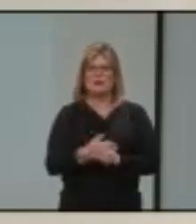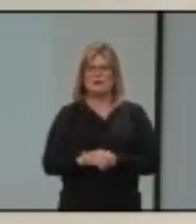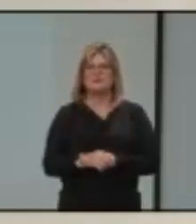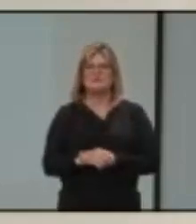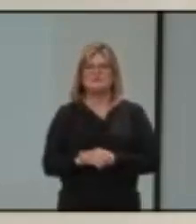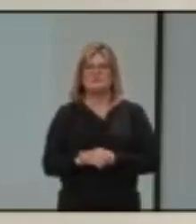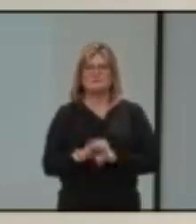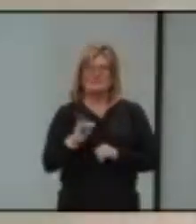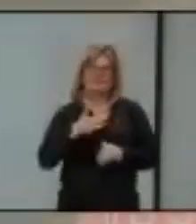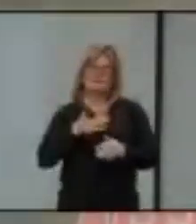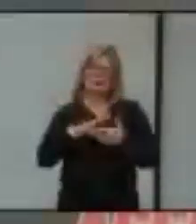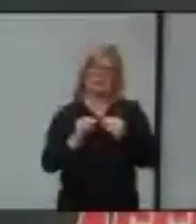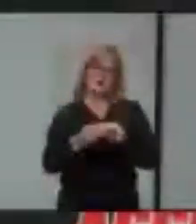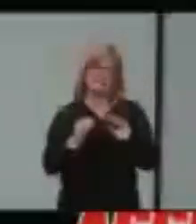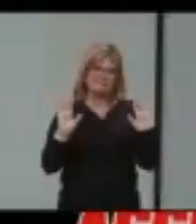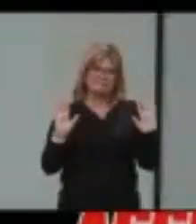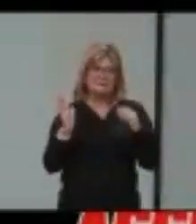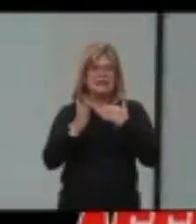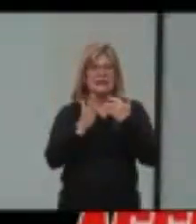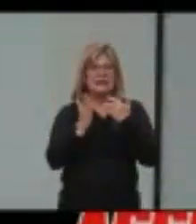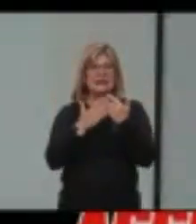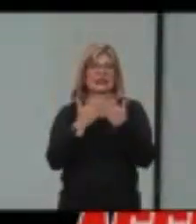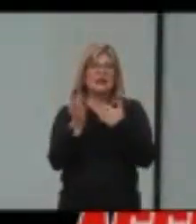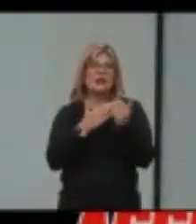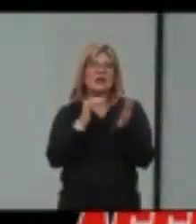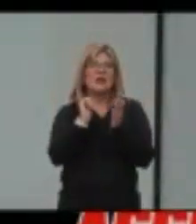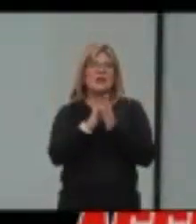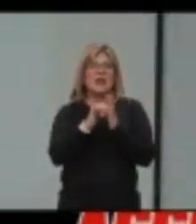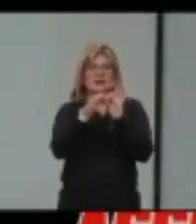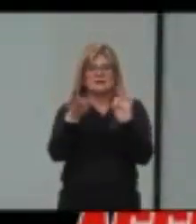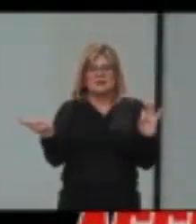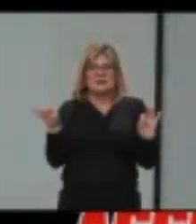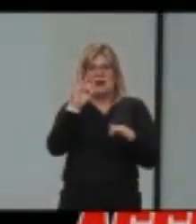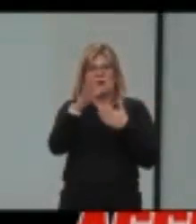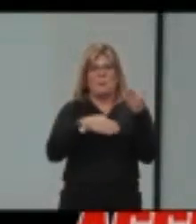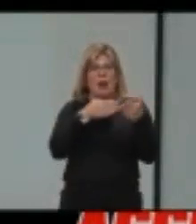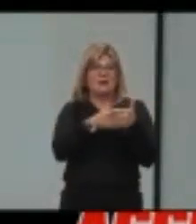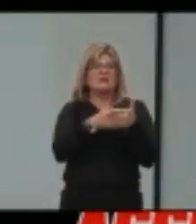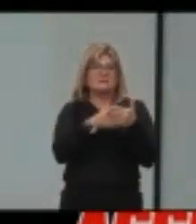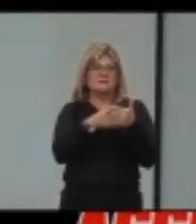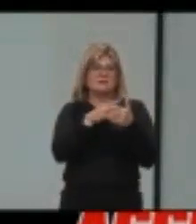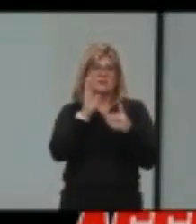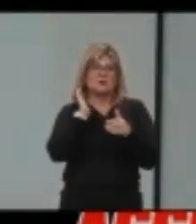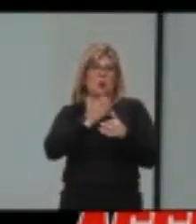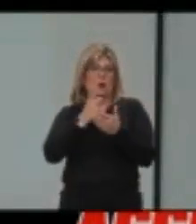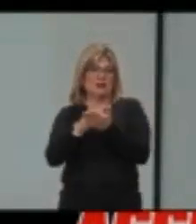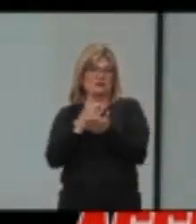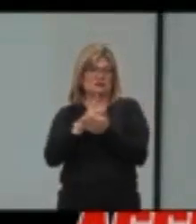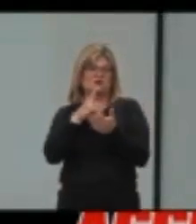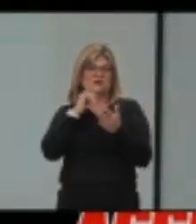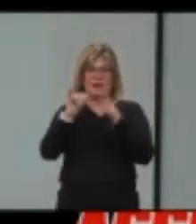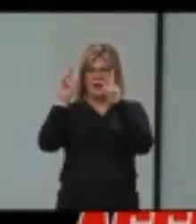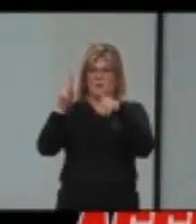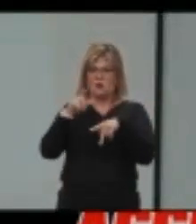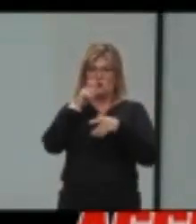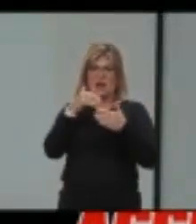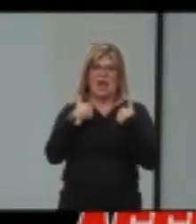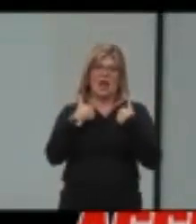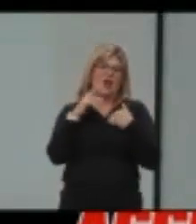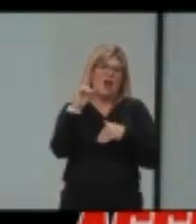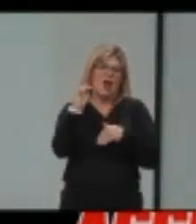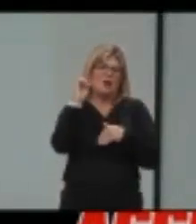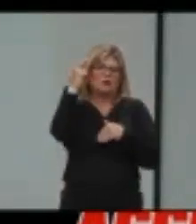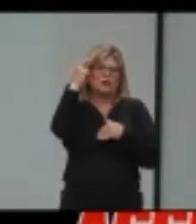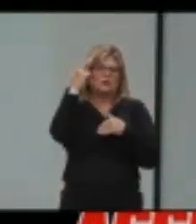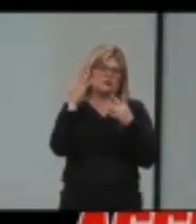So that's my story. Anyway, the definition of bias, according to the dictionary, is a personal and sometimes